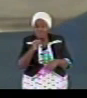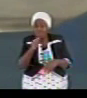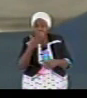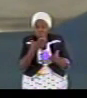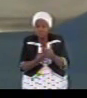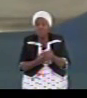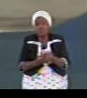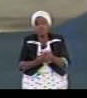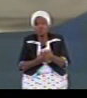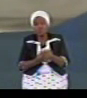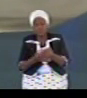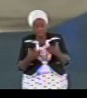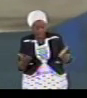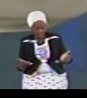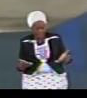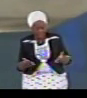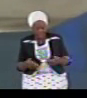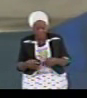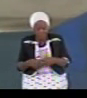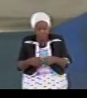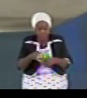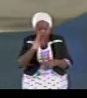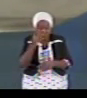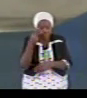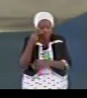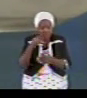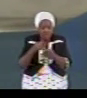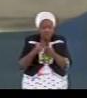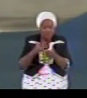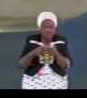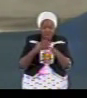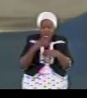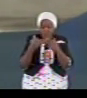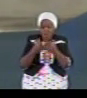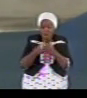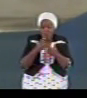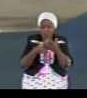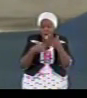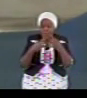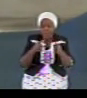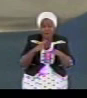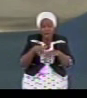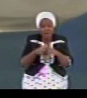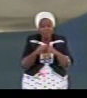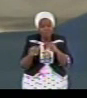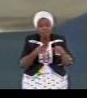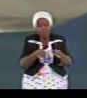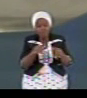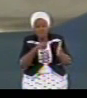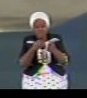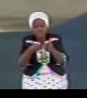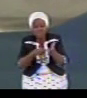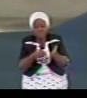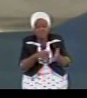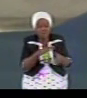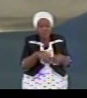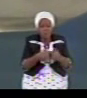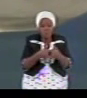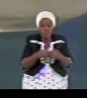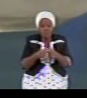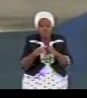do this? These unbelievers, these idol worshippers, how do they worship their